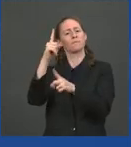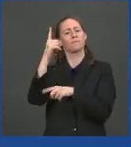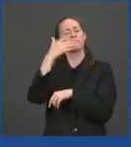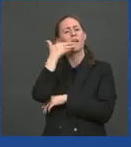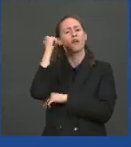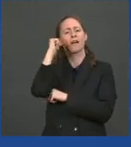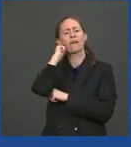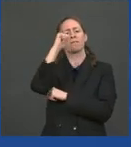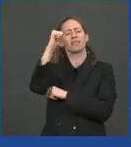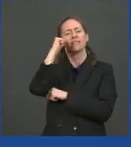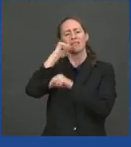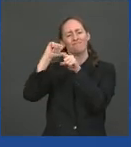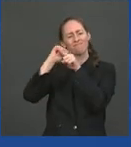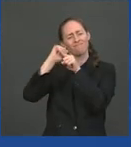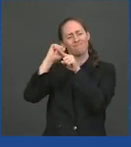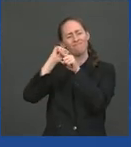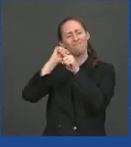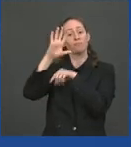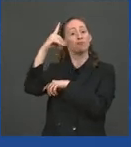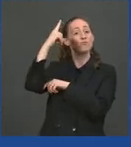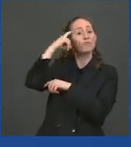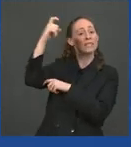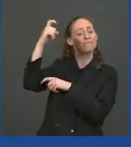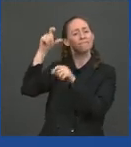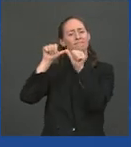dreams, you can accomplish great things in life. And